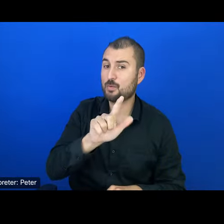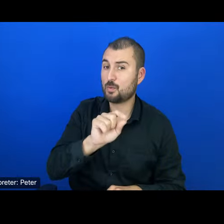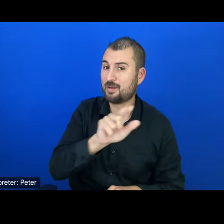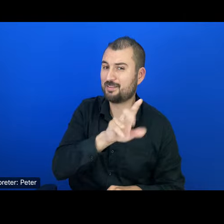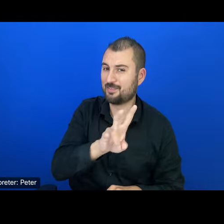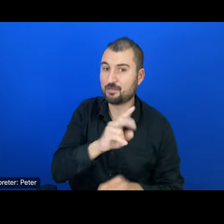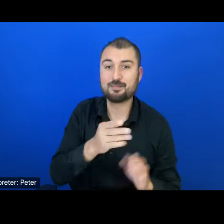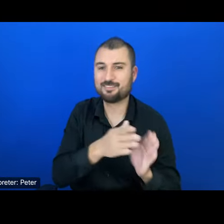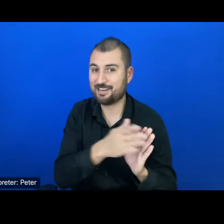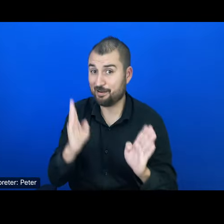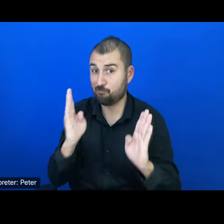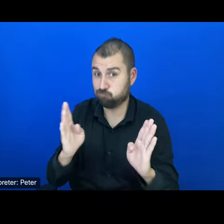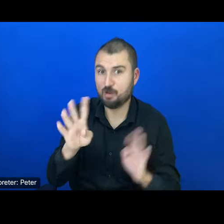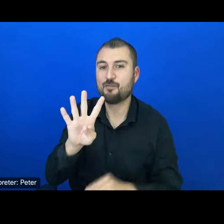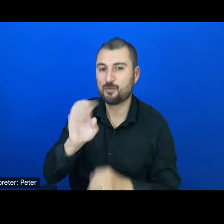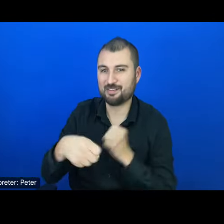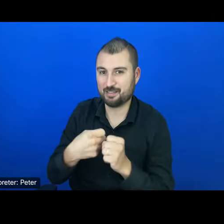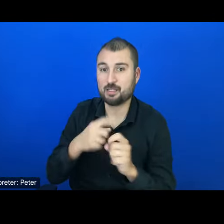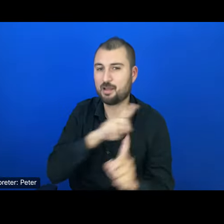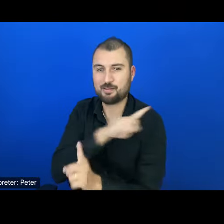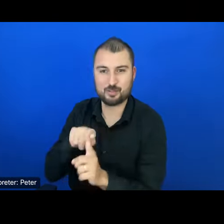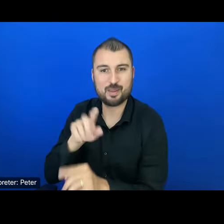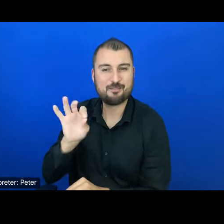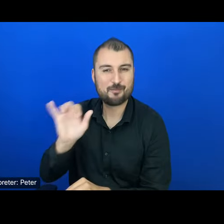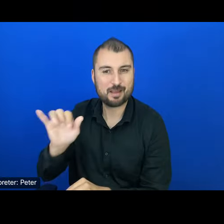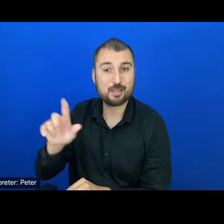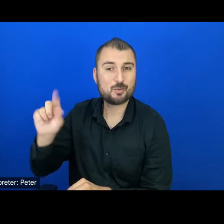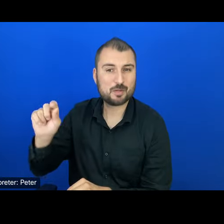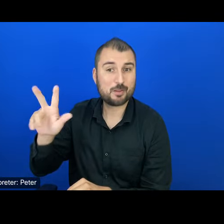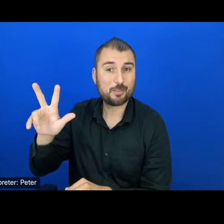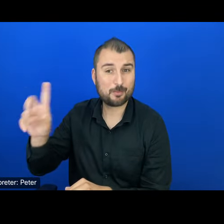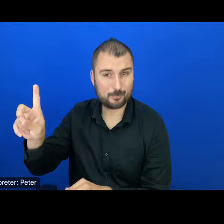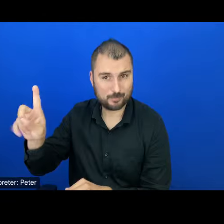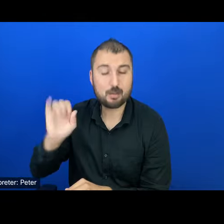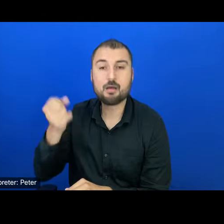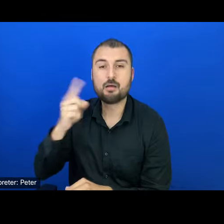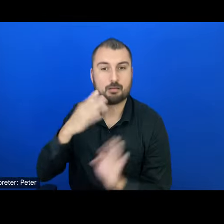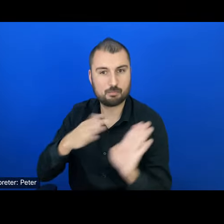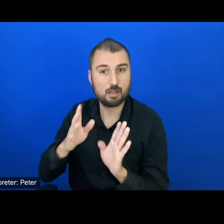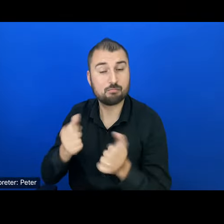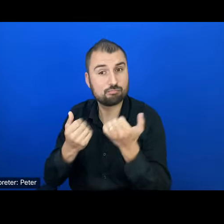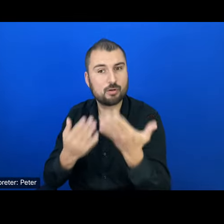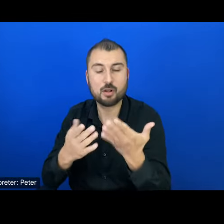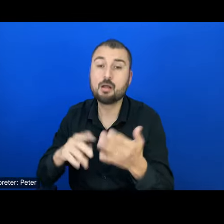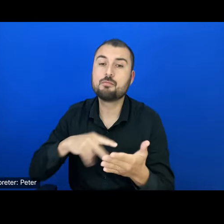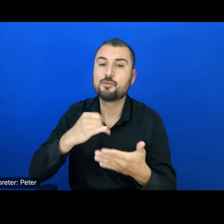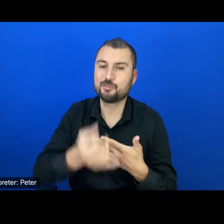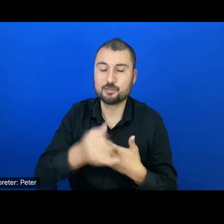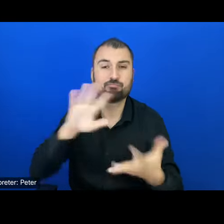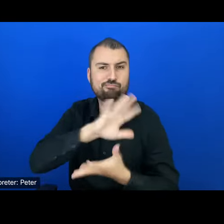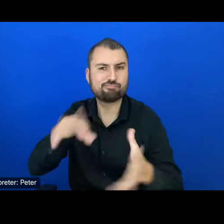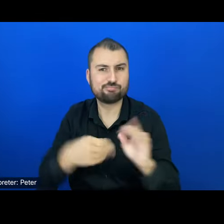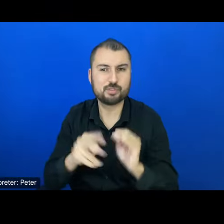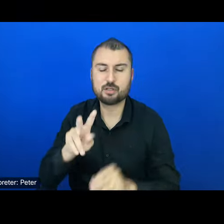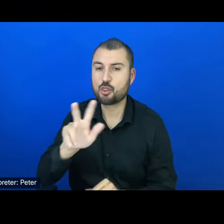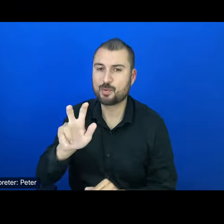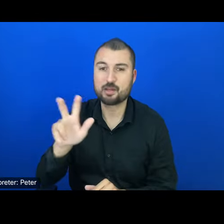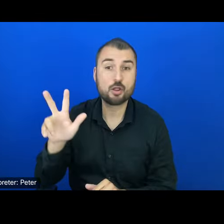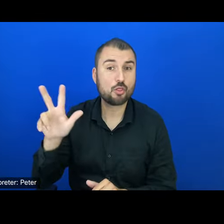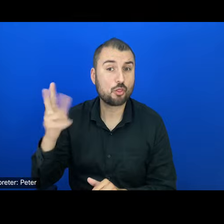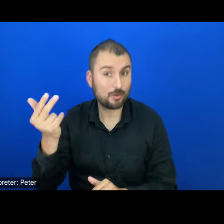the next 4 years into FY 2031. So the plan proposes projects totaling